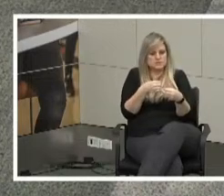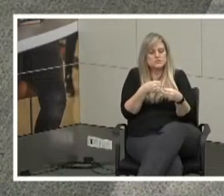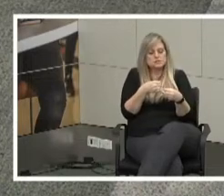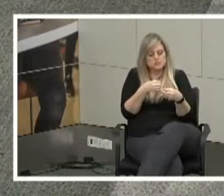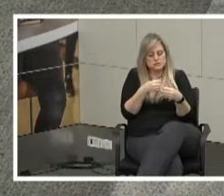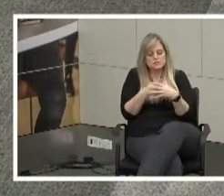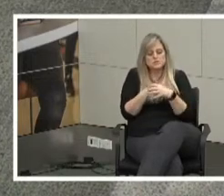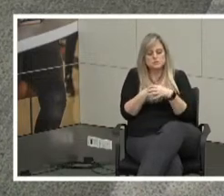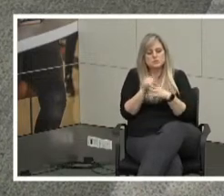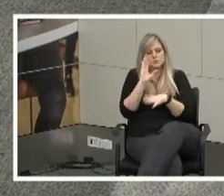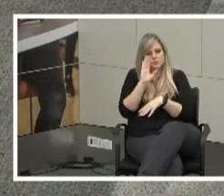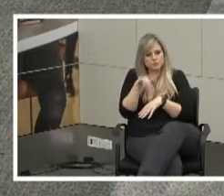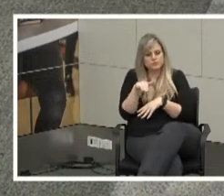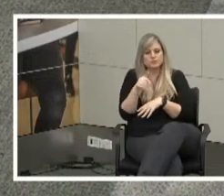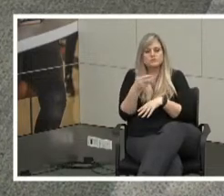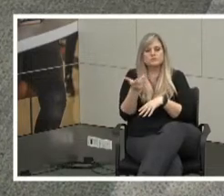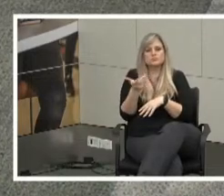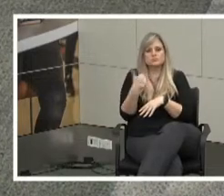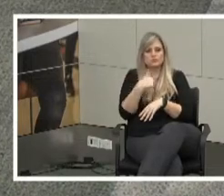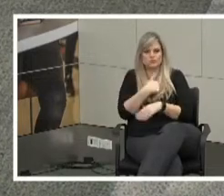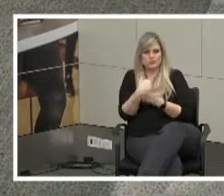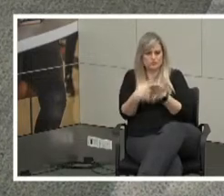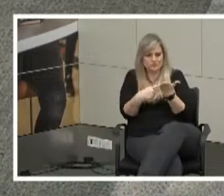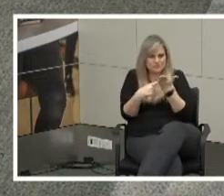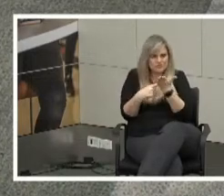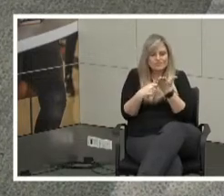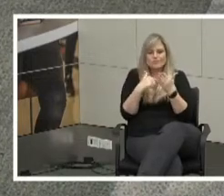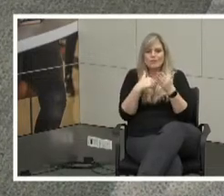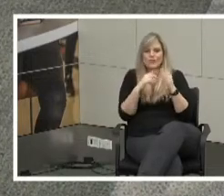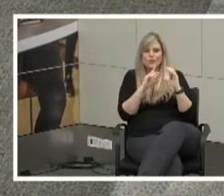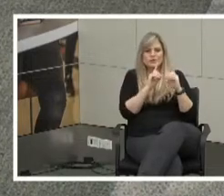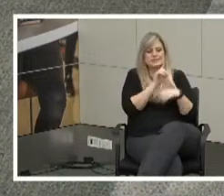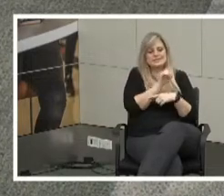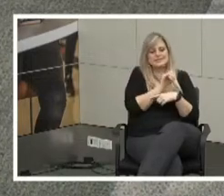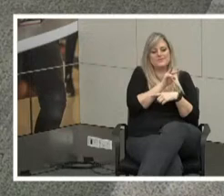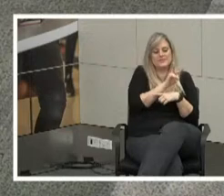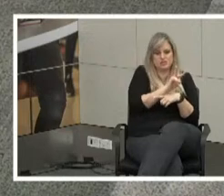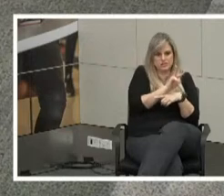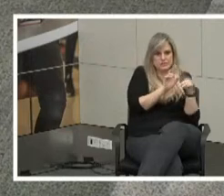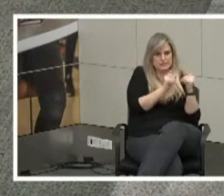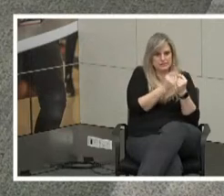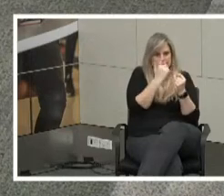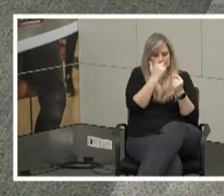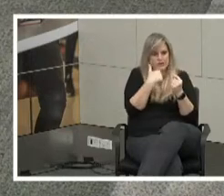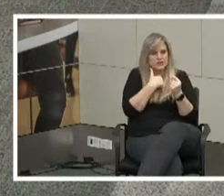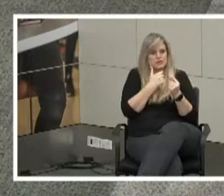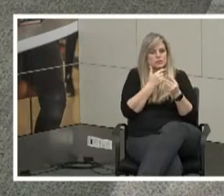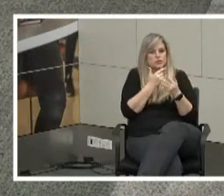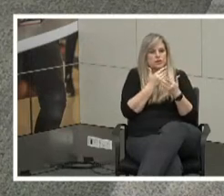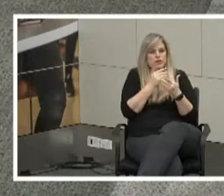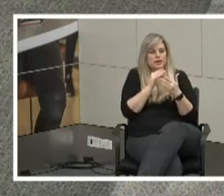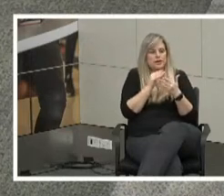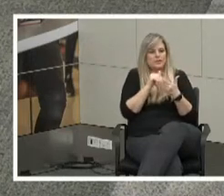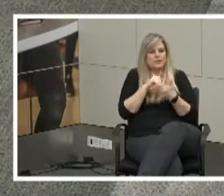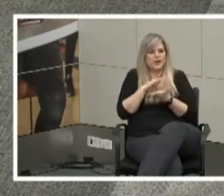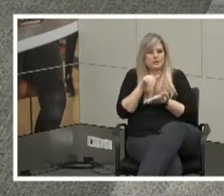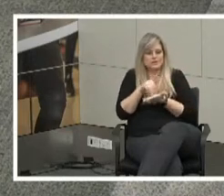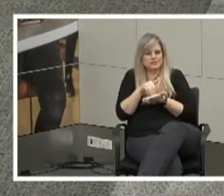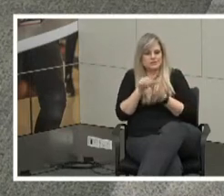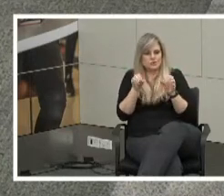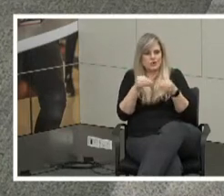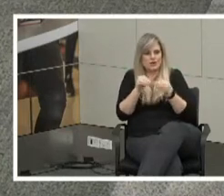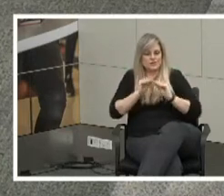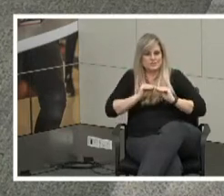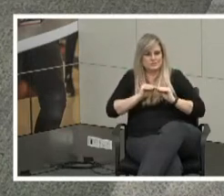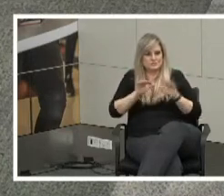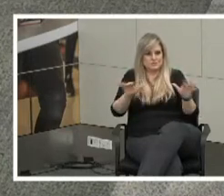so um I know um we talk a lot about our division teams because we have pushed out our central office staff into